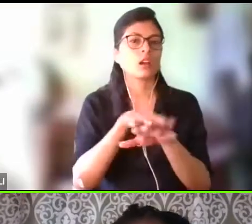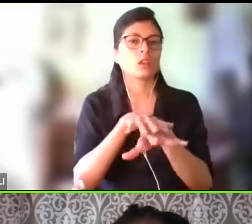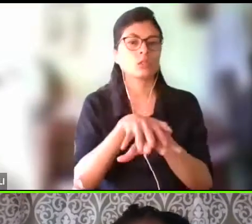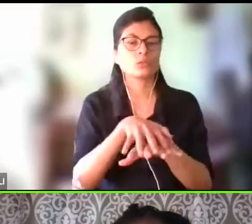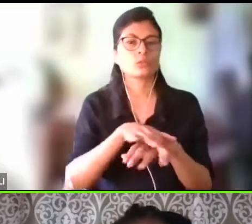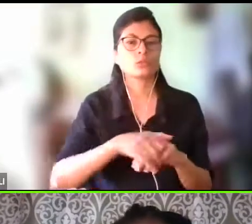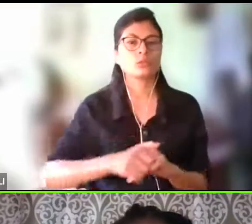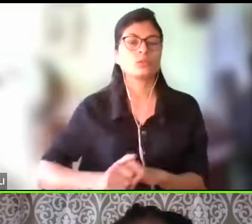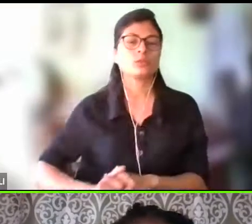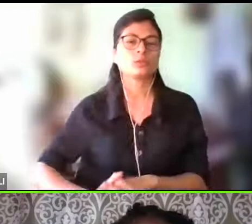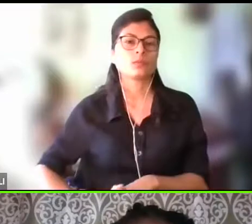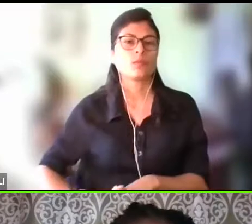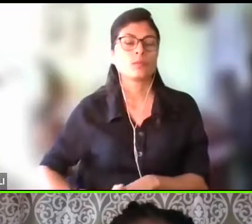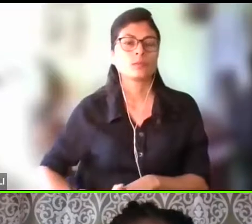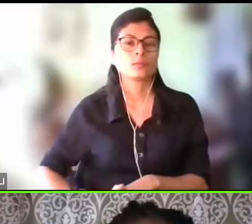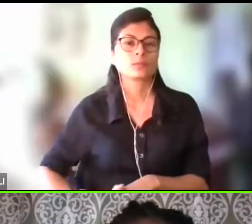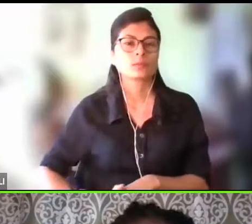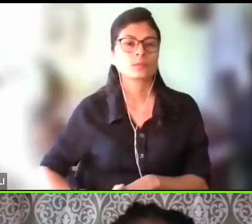sexual